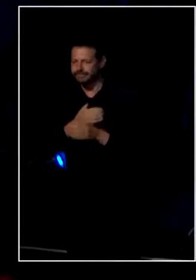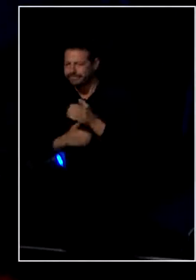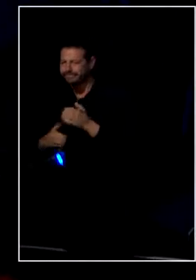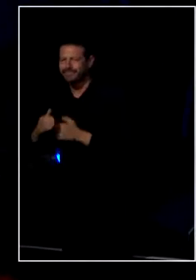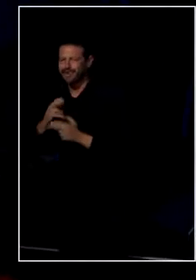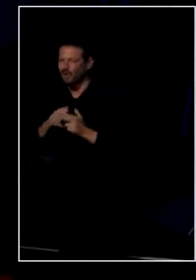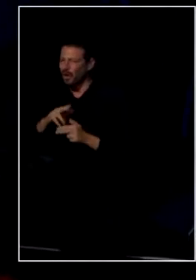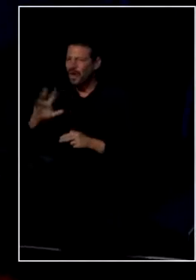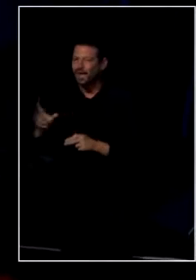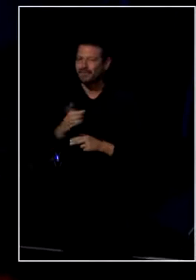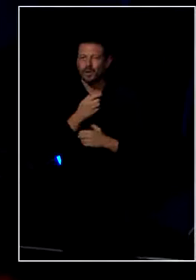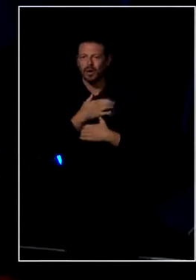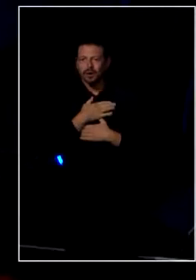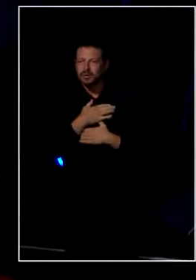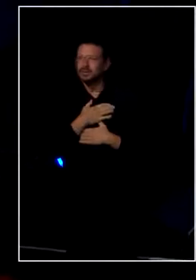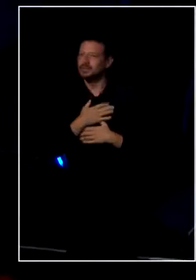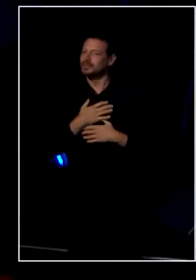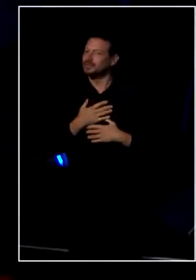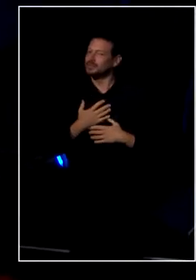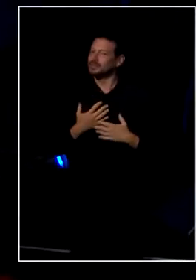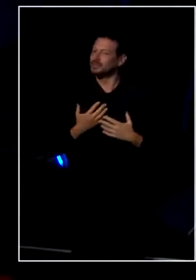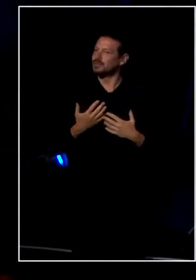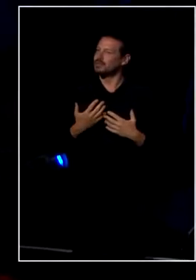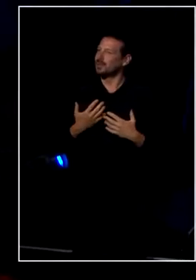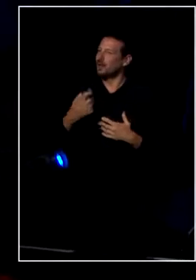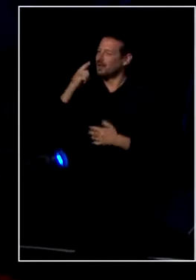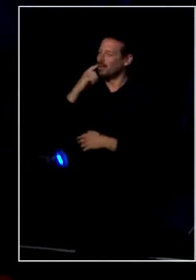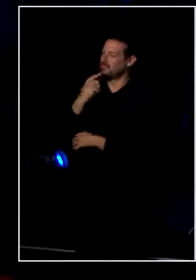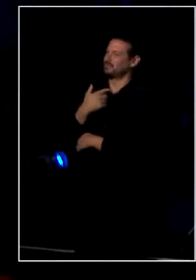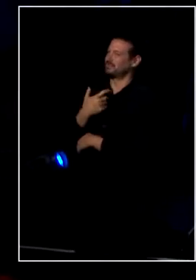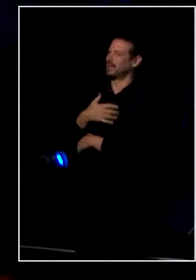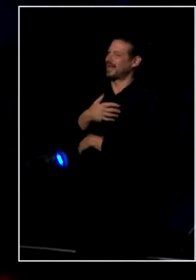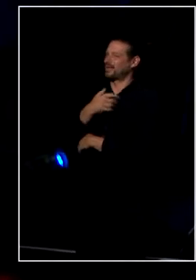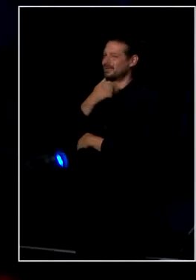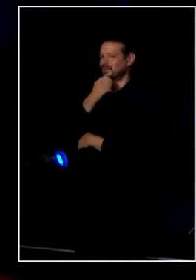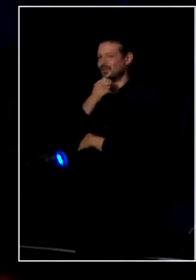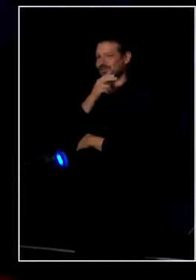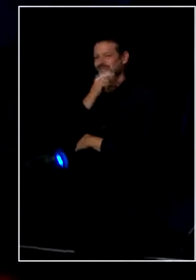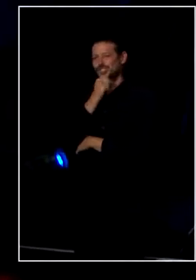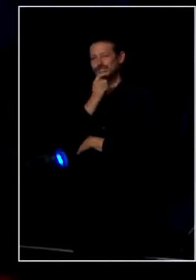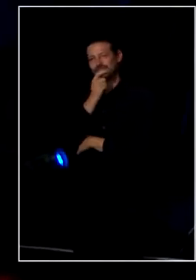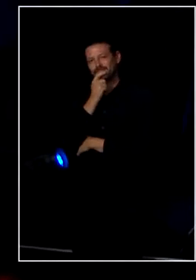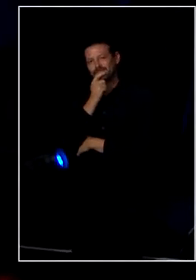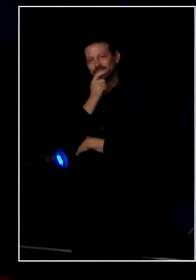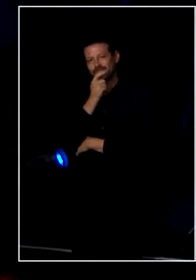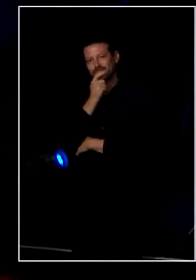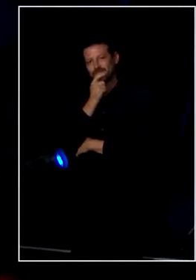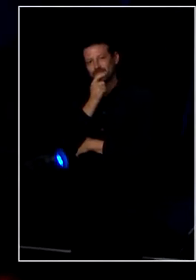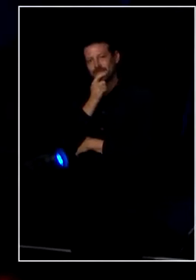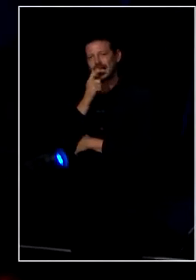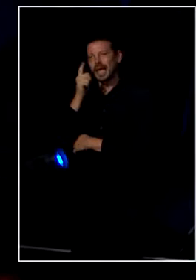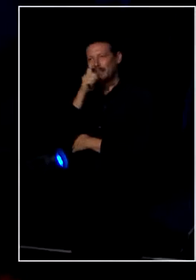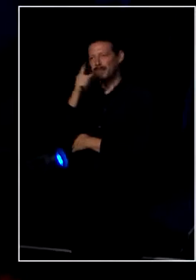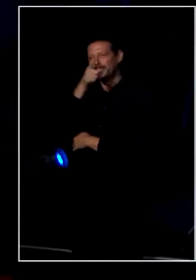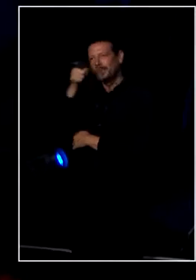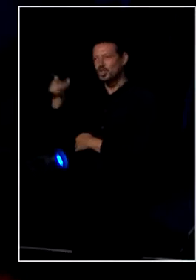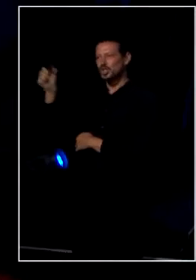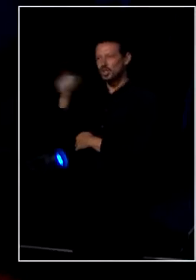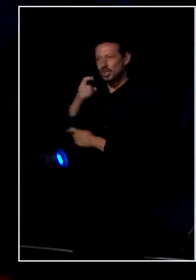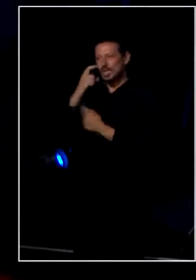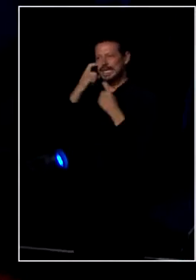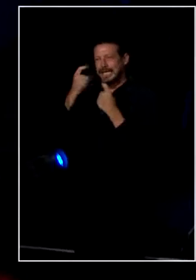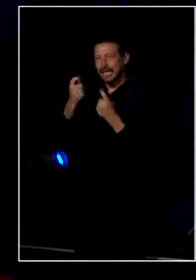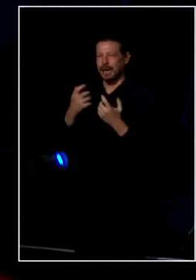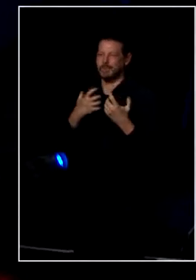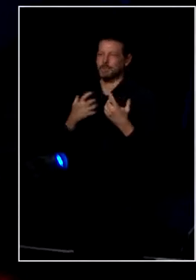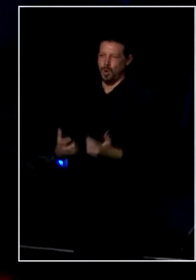and stuff, and it's just like, shit, you know, people should care more. There's a lot of weight